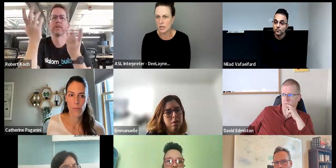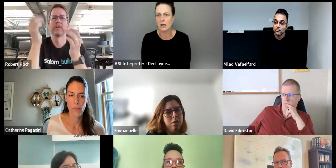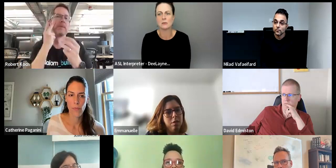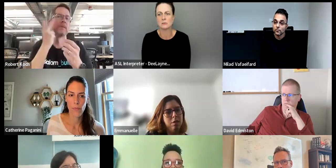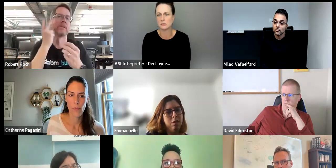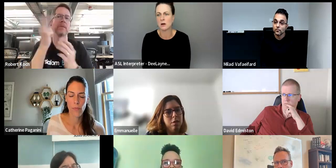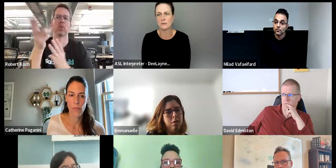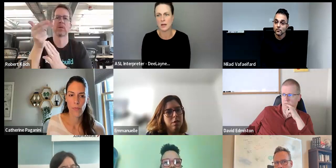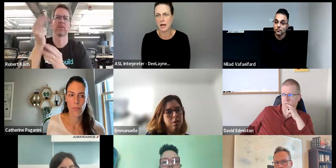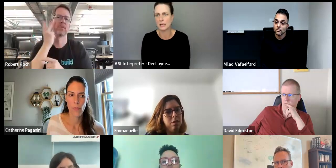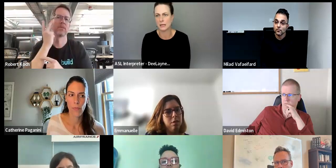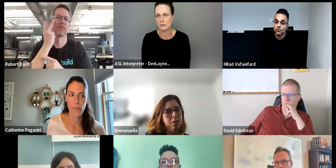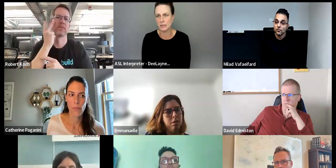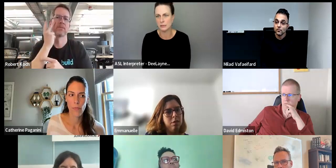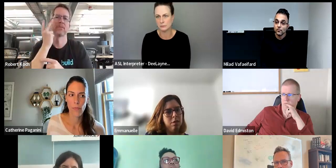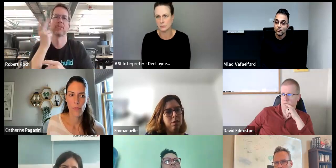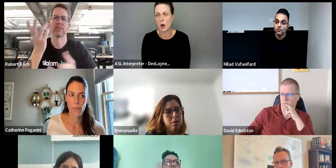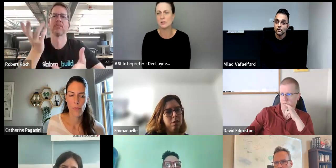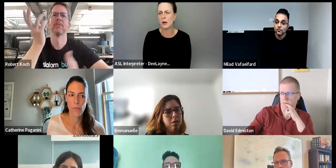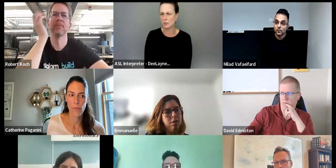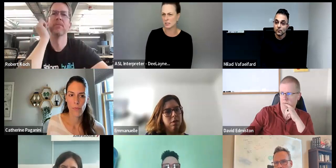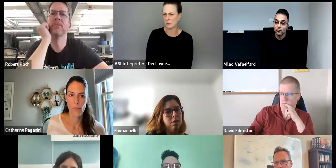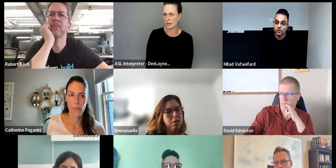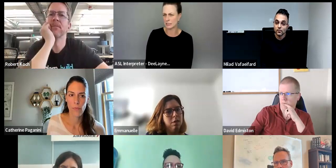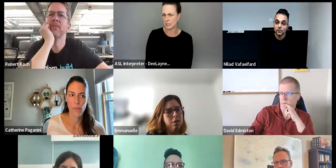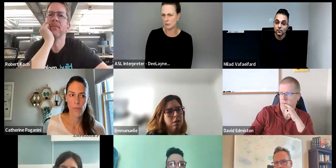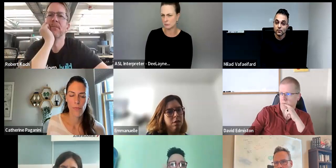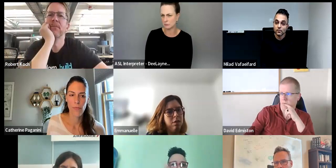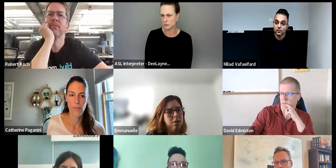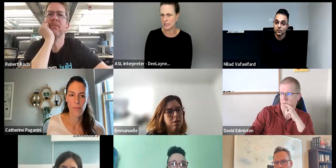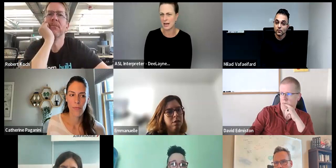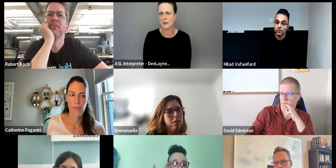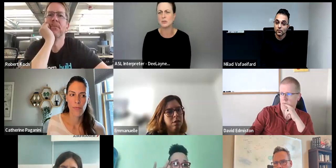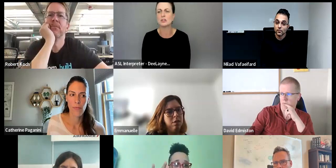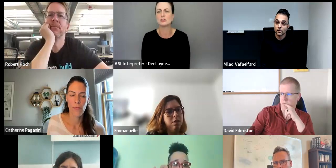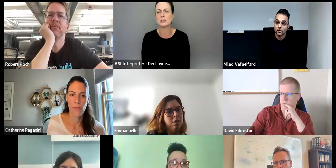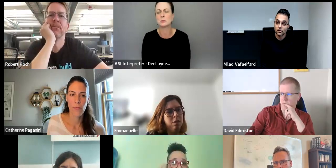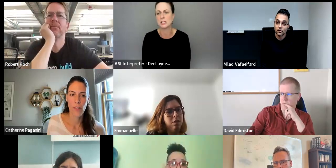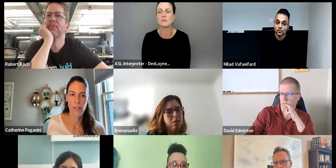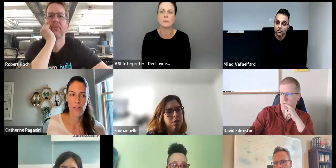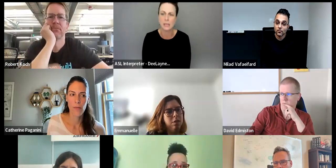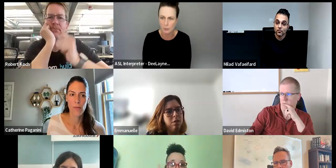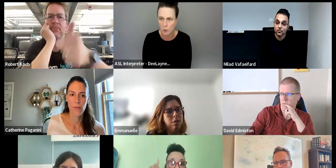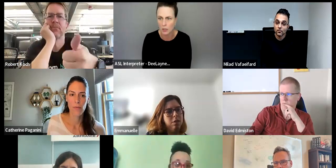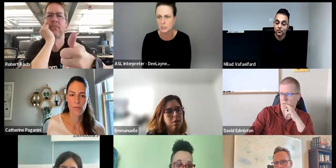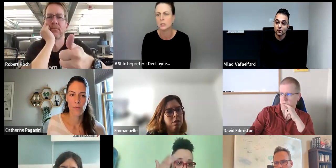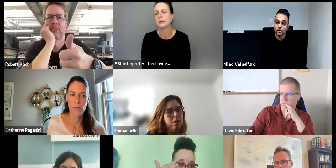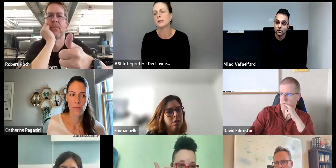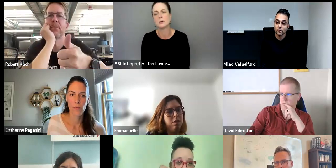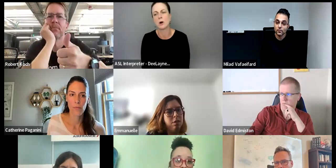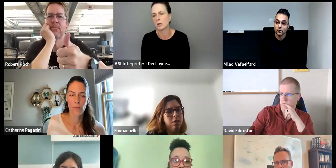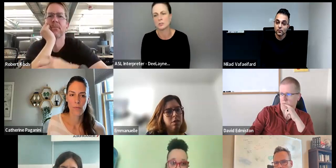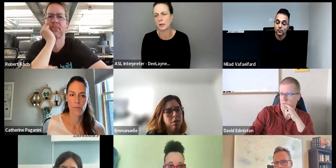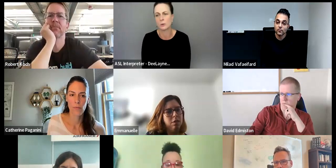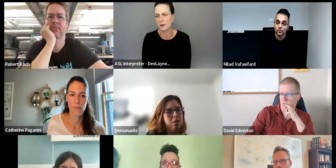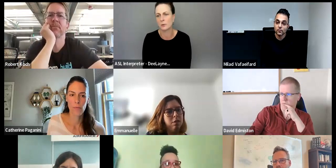Flights, hotels, all of that. And then hotel, we're still on the wait and see. Yeah. The transportation from the airport, you